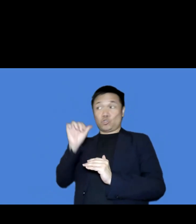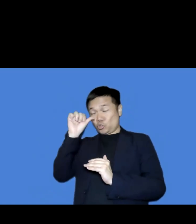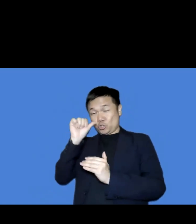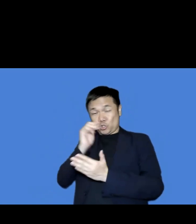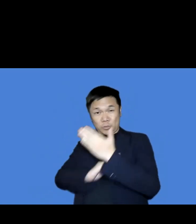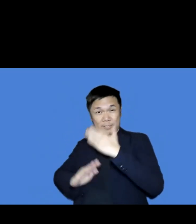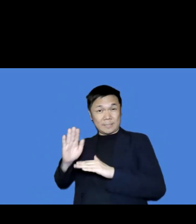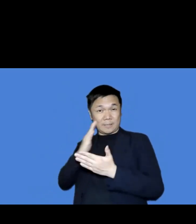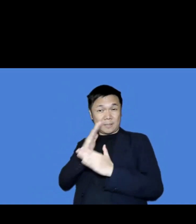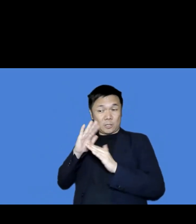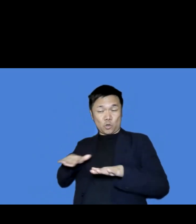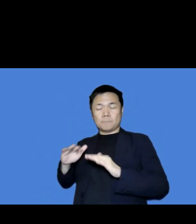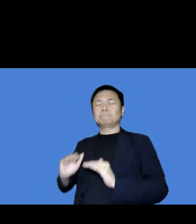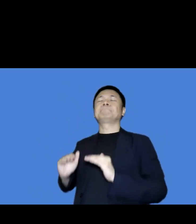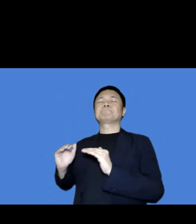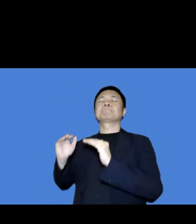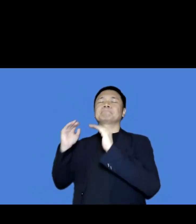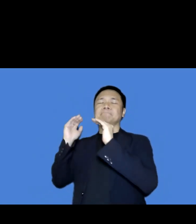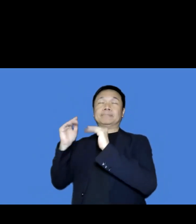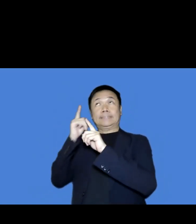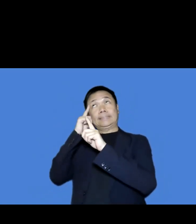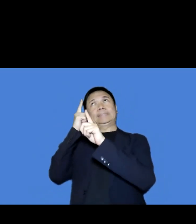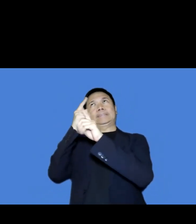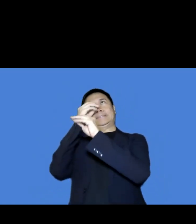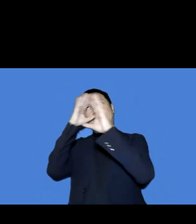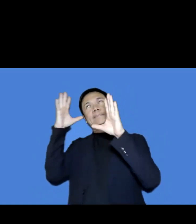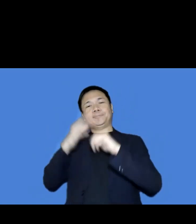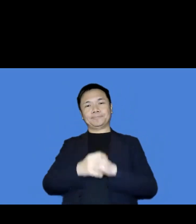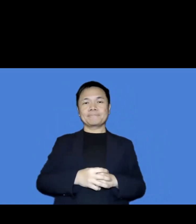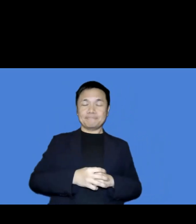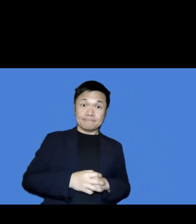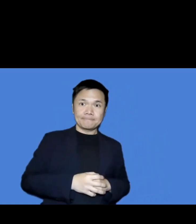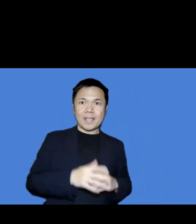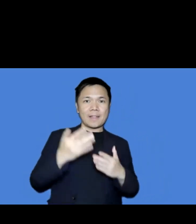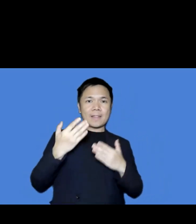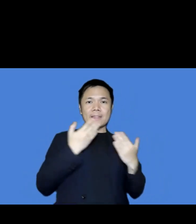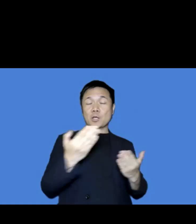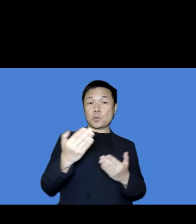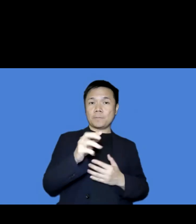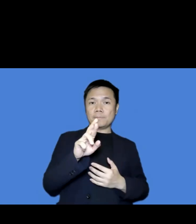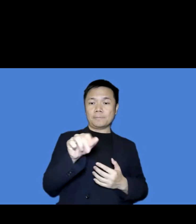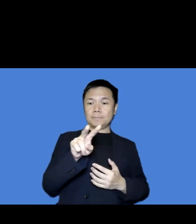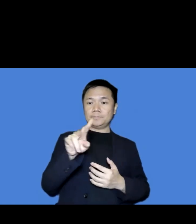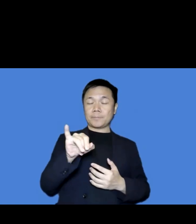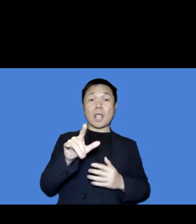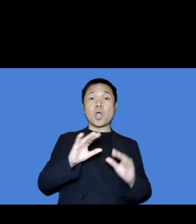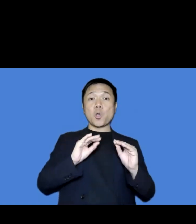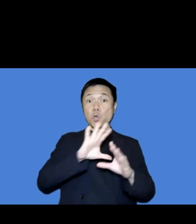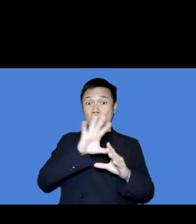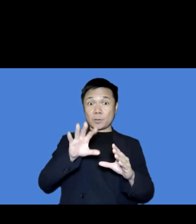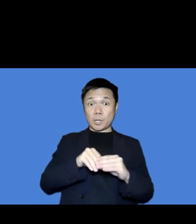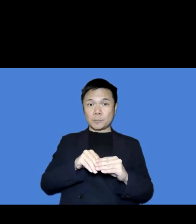Thank you so much. Thank you so much, Ms. Ravi. And this inclusive education as a priority is one that